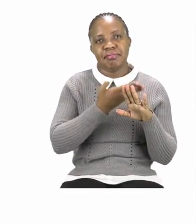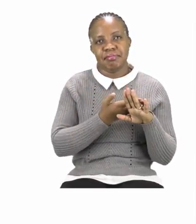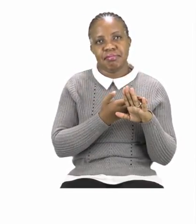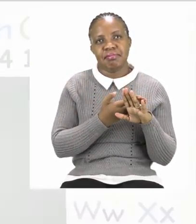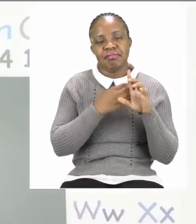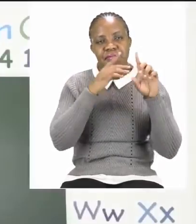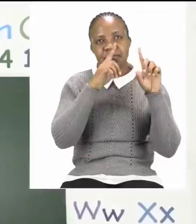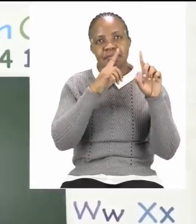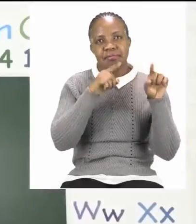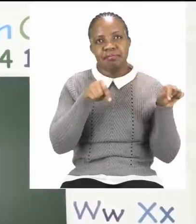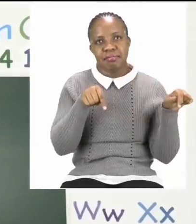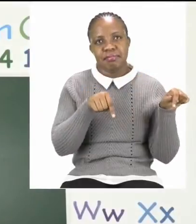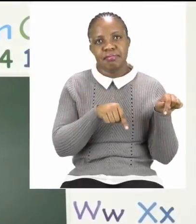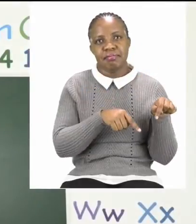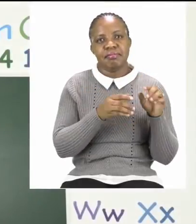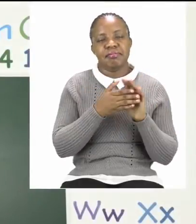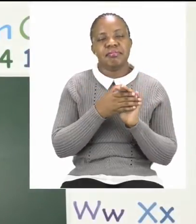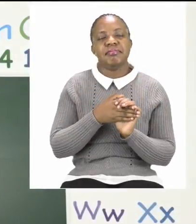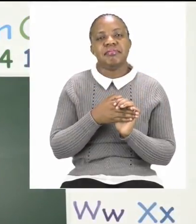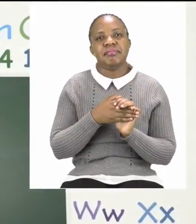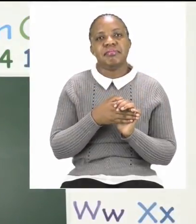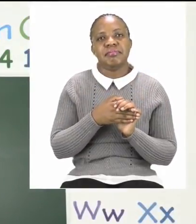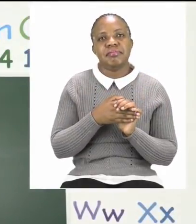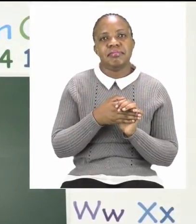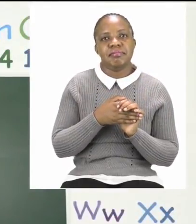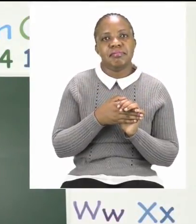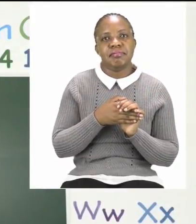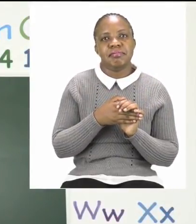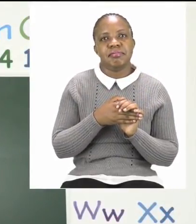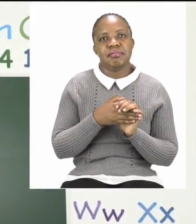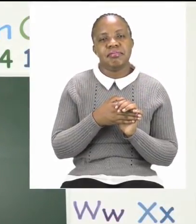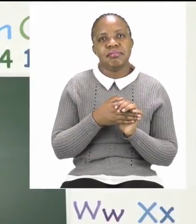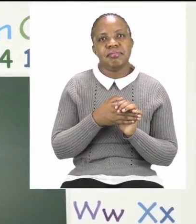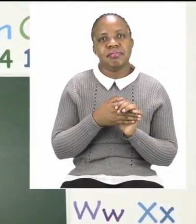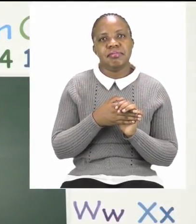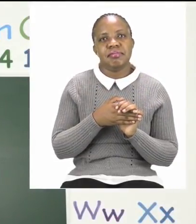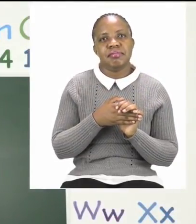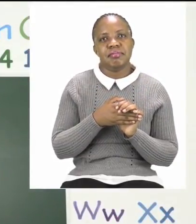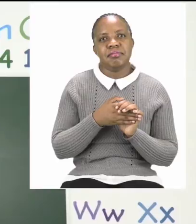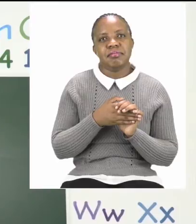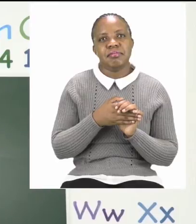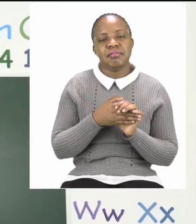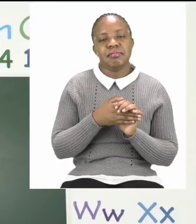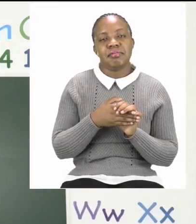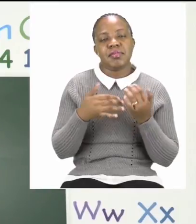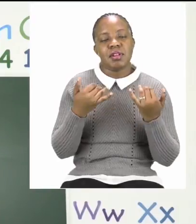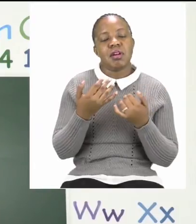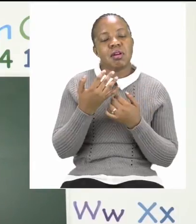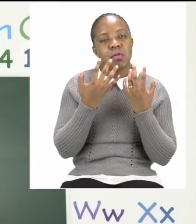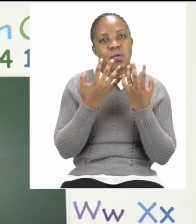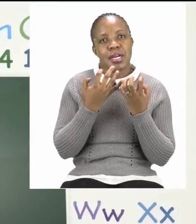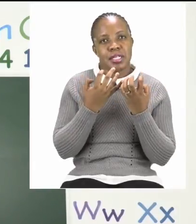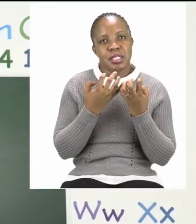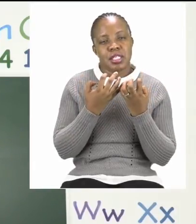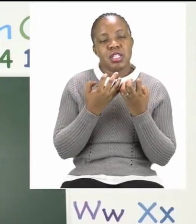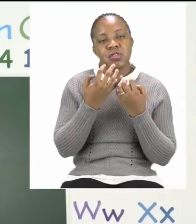table. Now we have our counters here, but we only need 4. So we're going to put